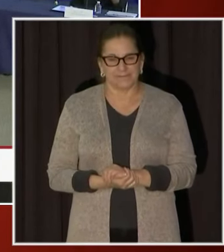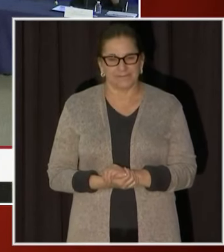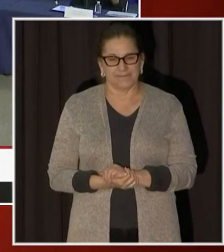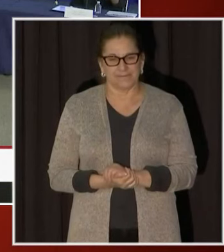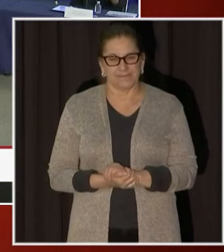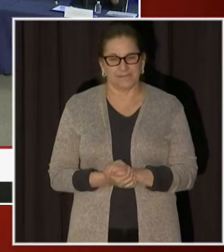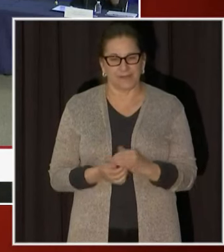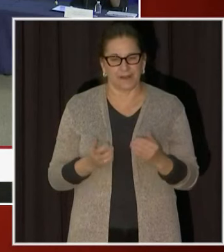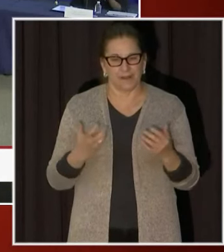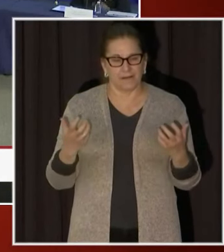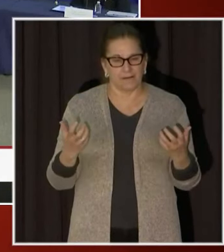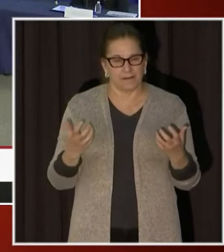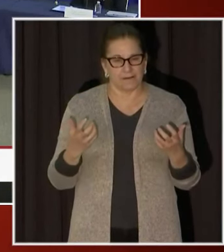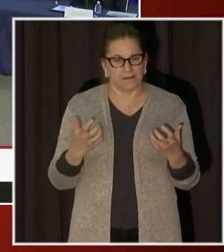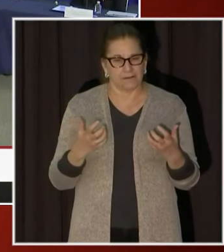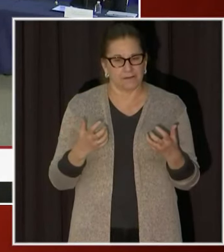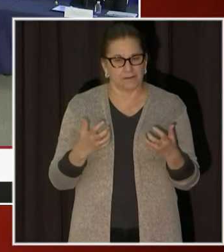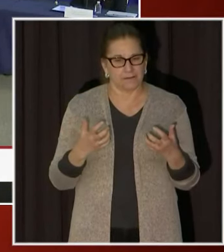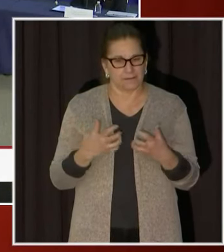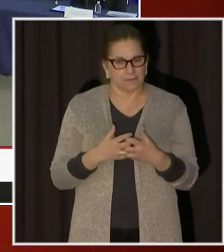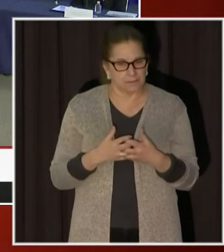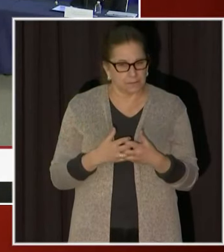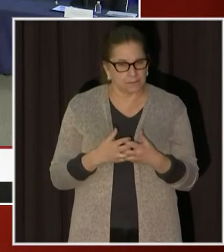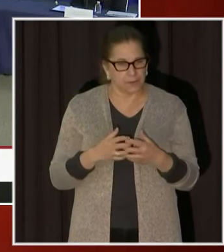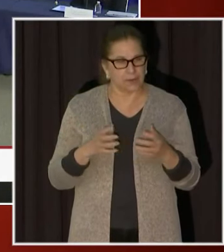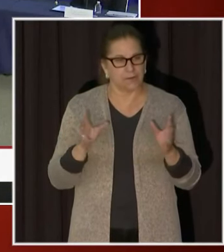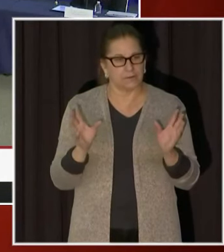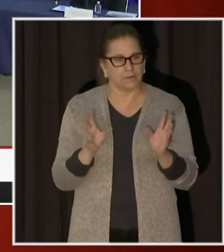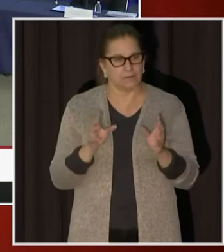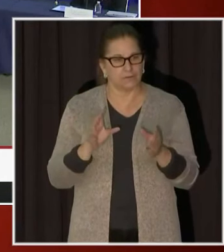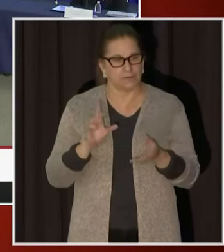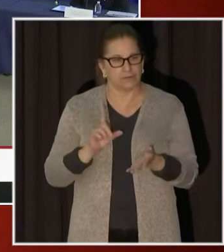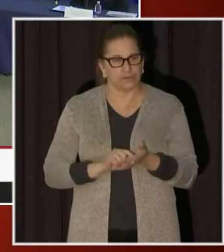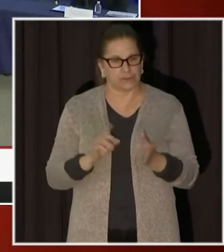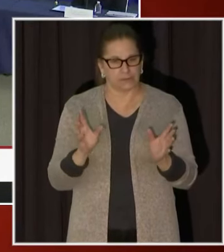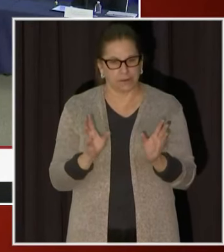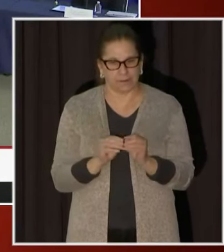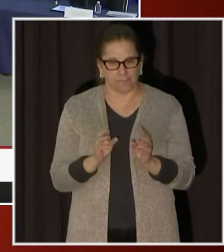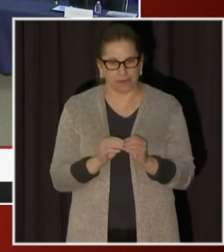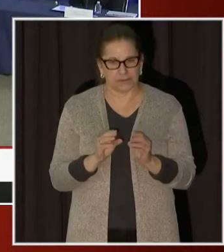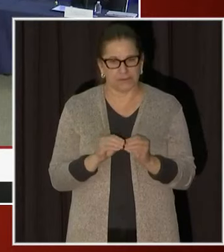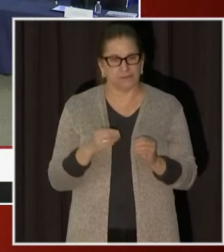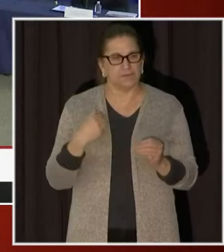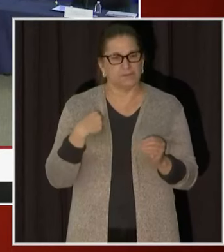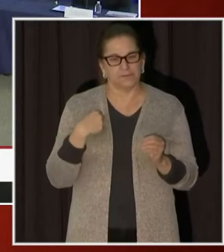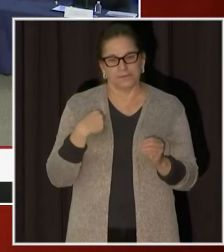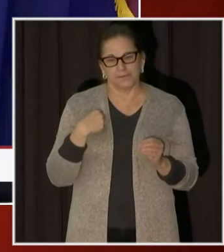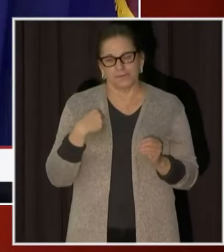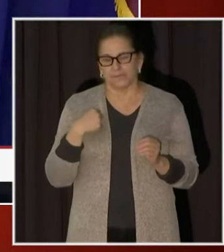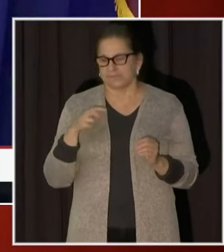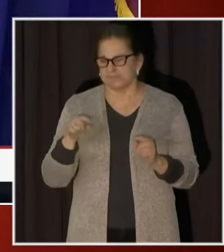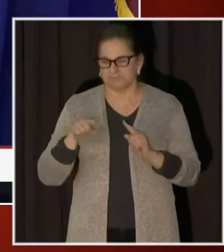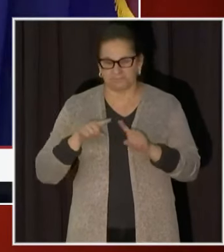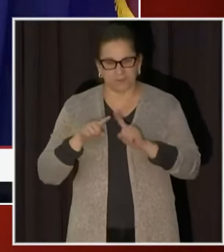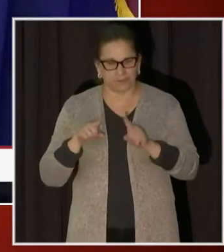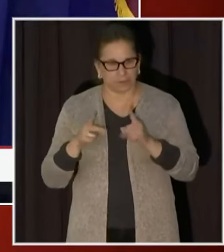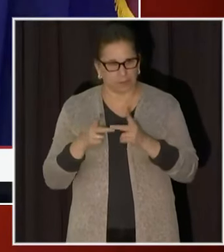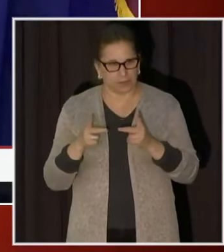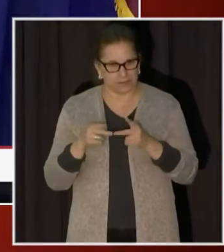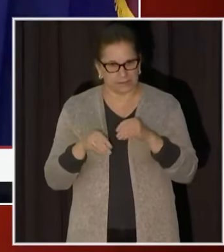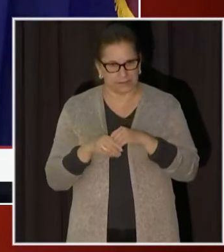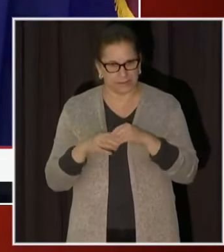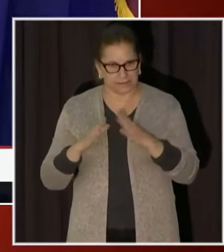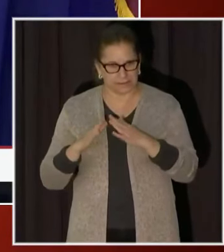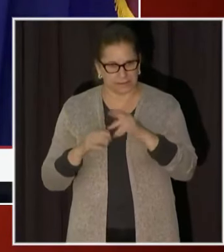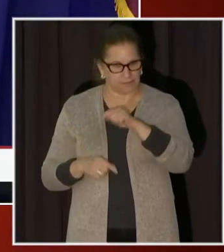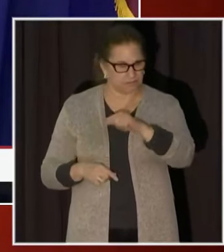of everybody since it's hard to get around in the city. So this is the press conference that I give